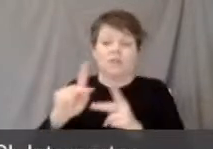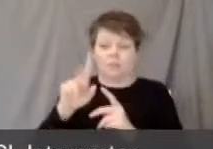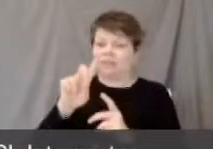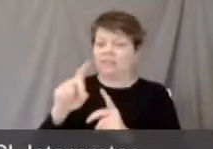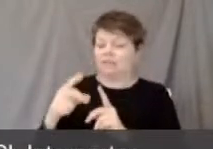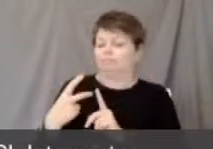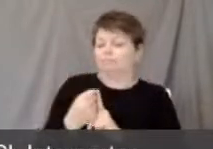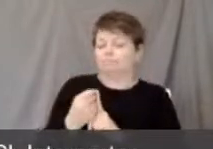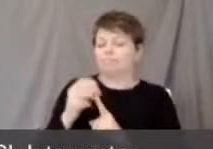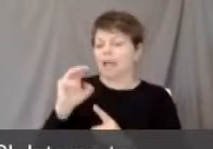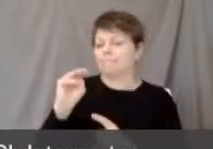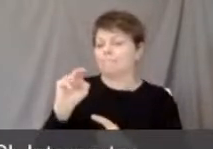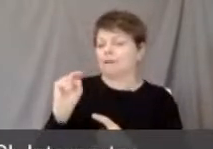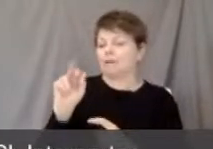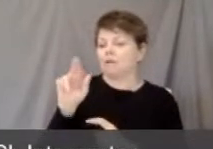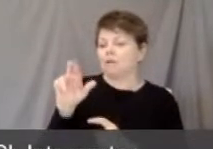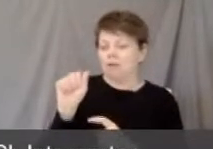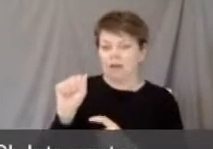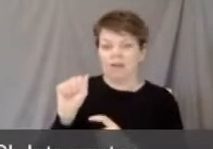Great. Thank you. Dustin, next slide.